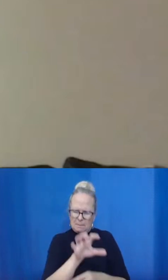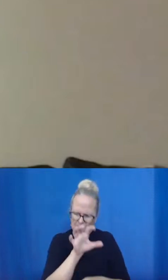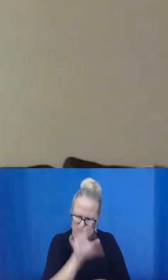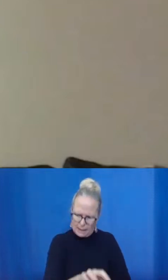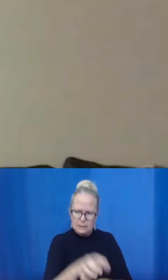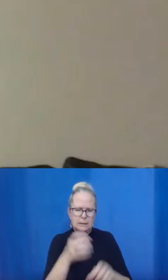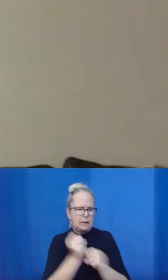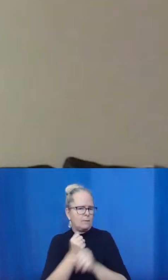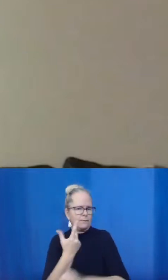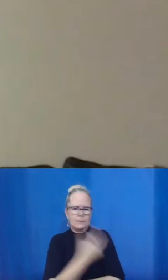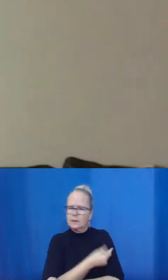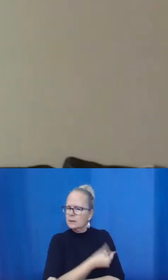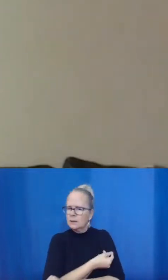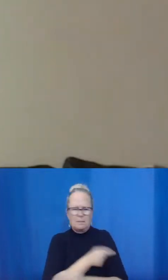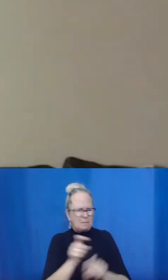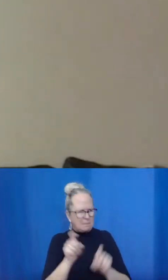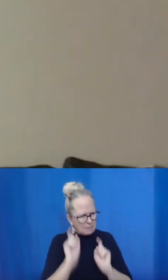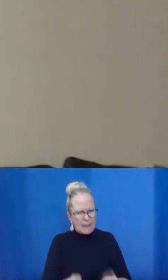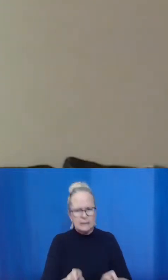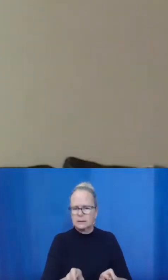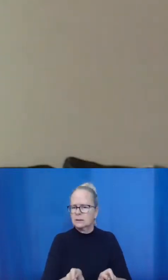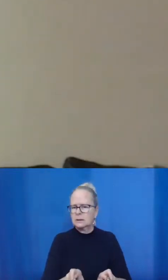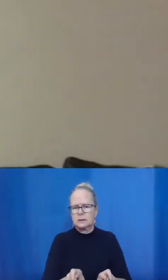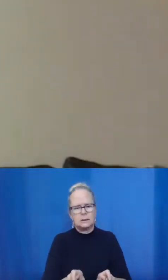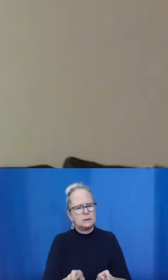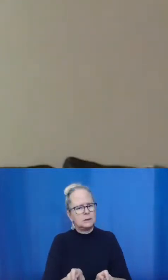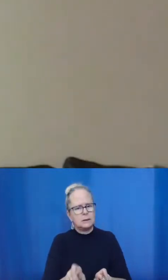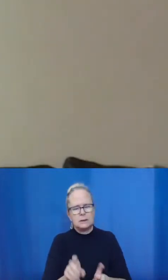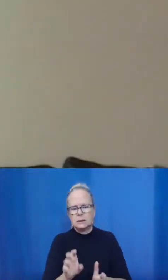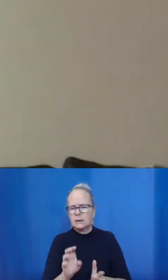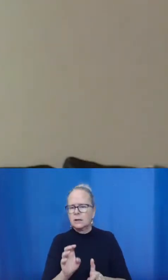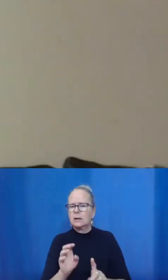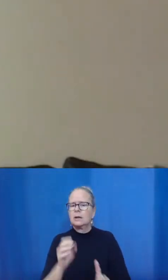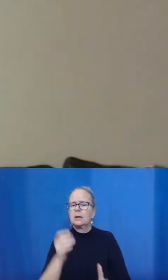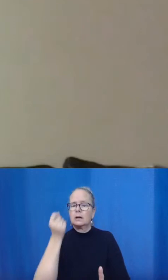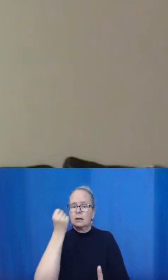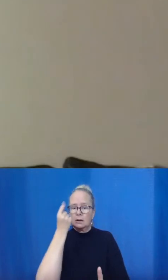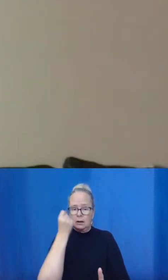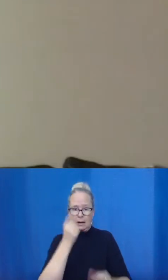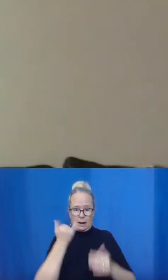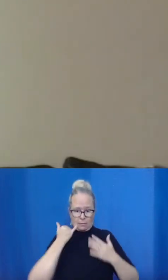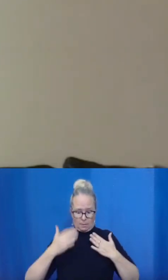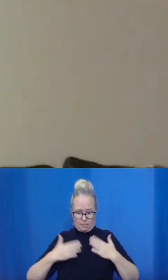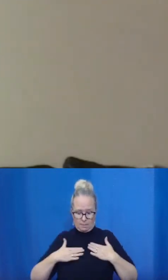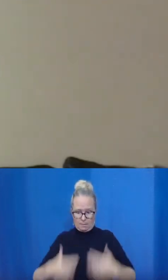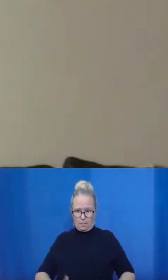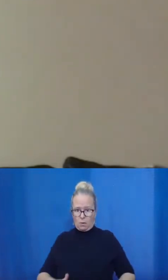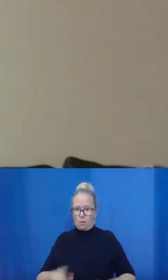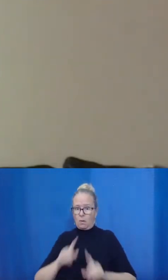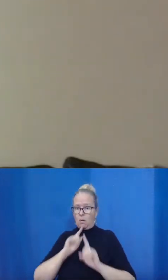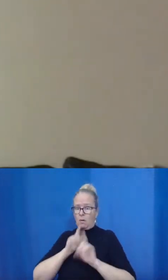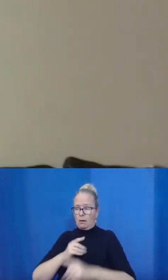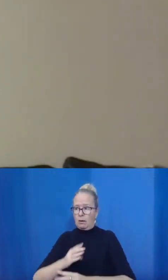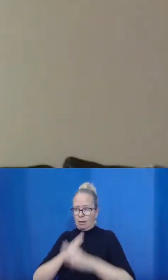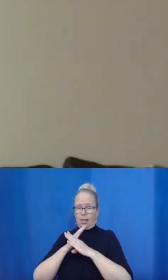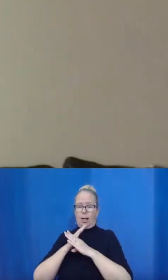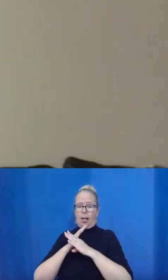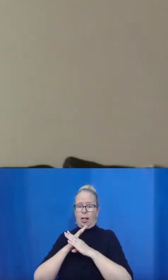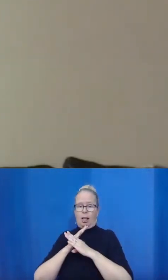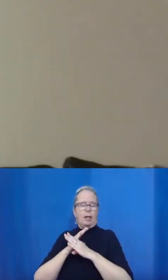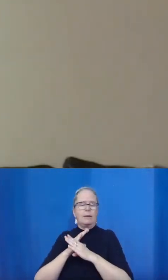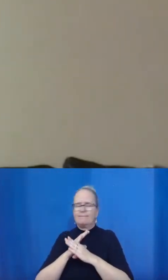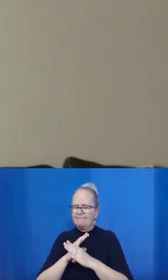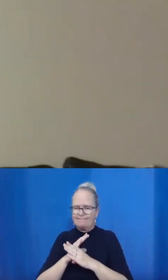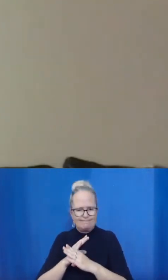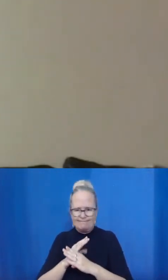on their immediate bubble, their family and their immediate friends, their children, to get the vaccine.